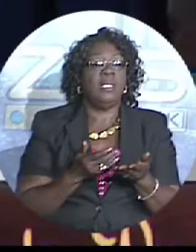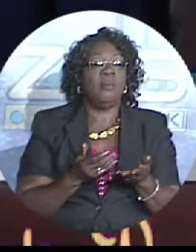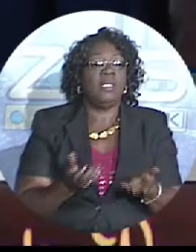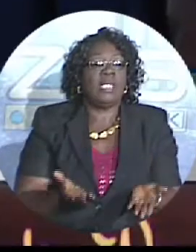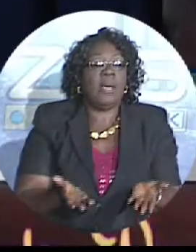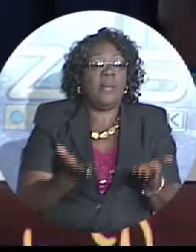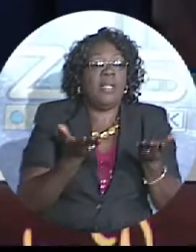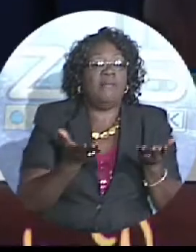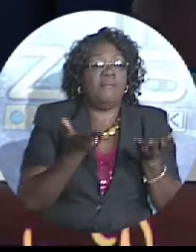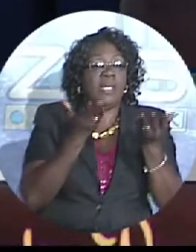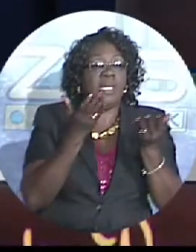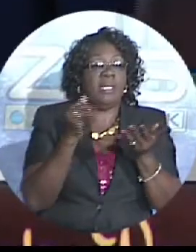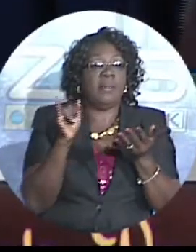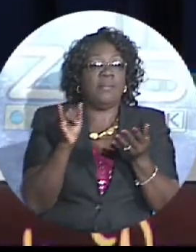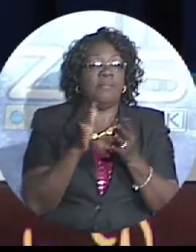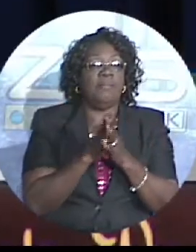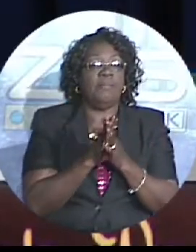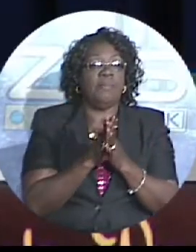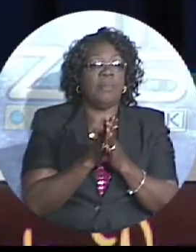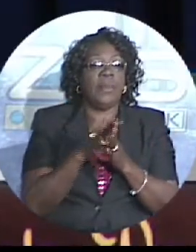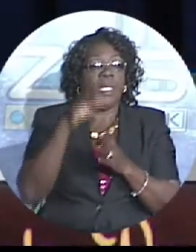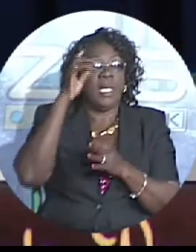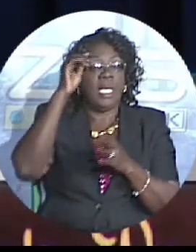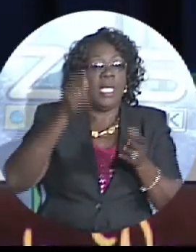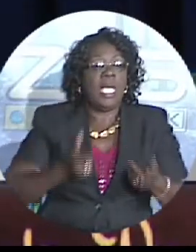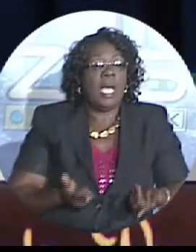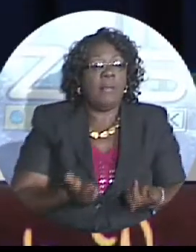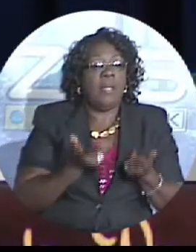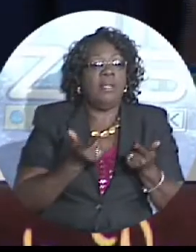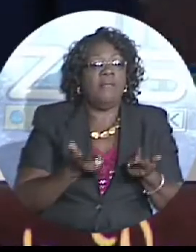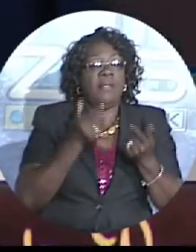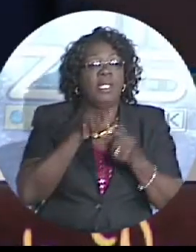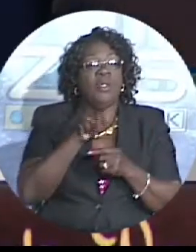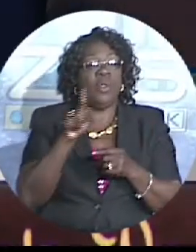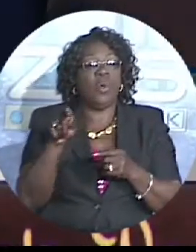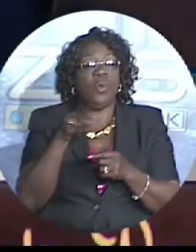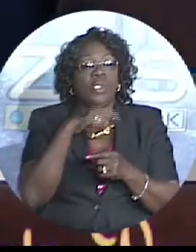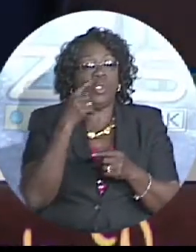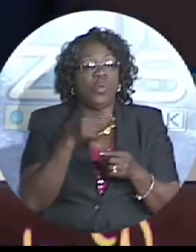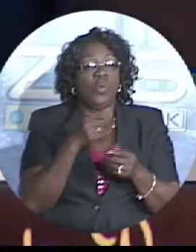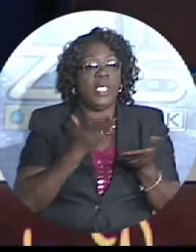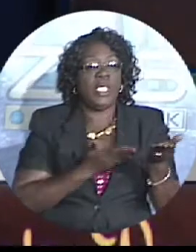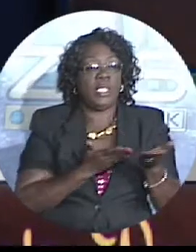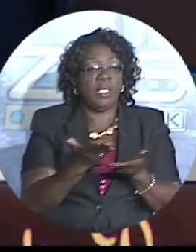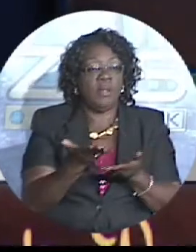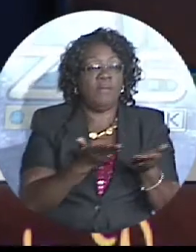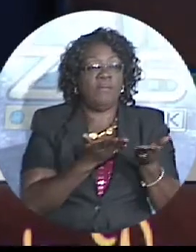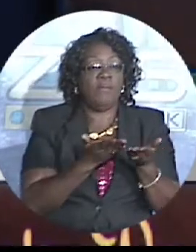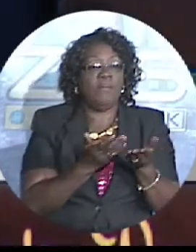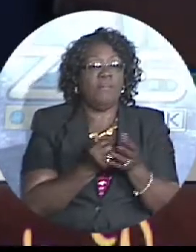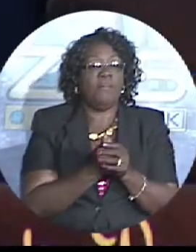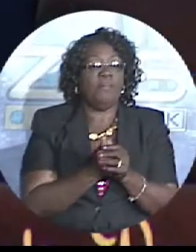uplifting. And he uplifted those who he served.